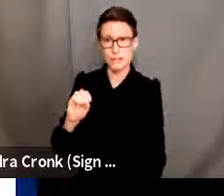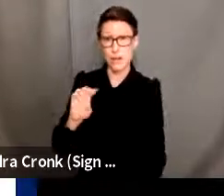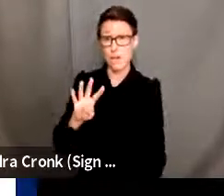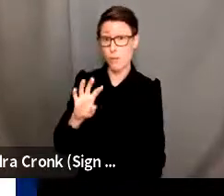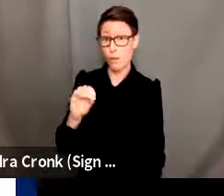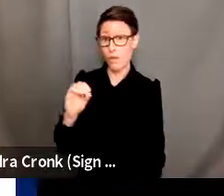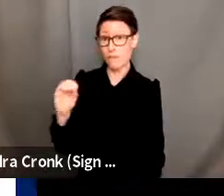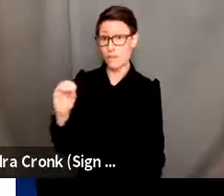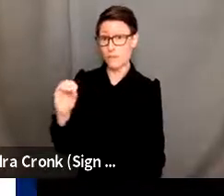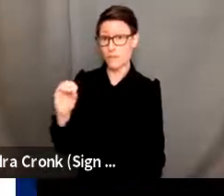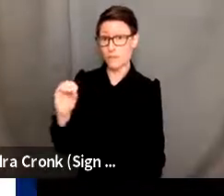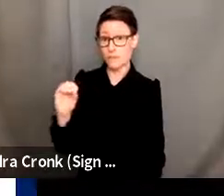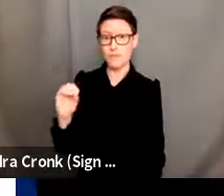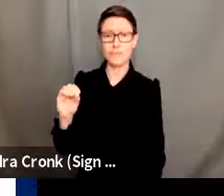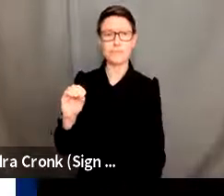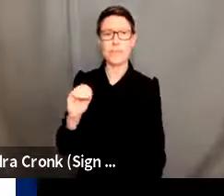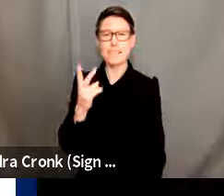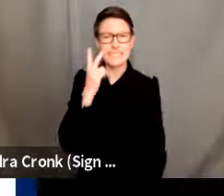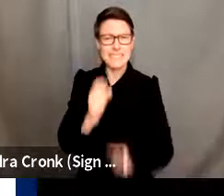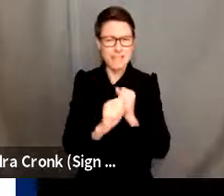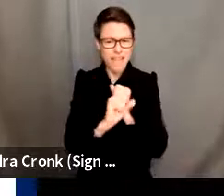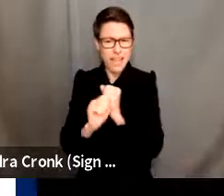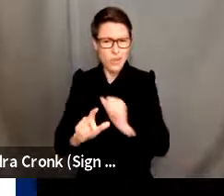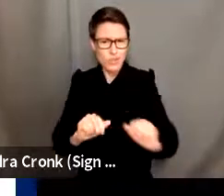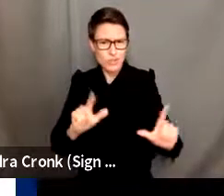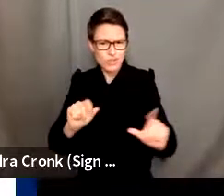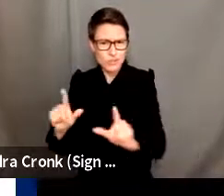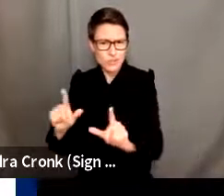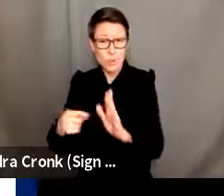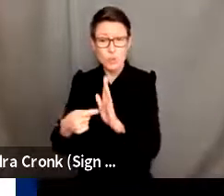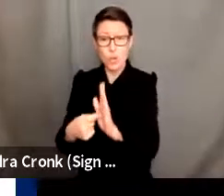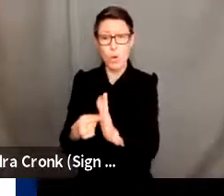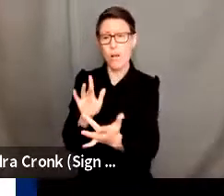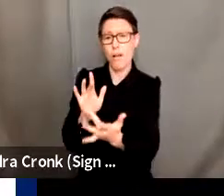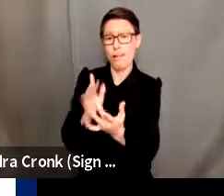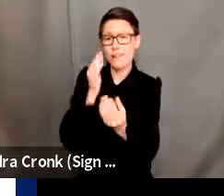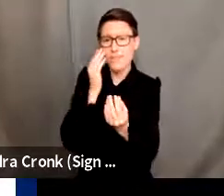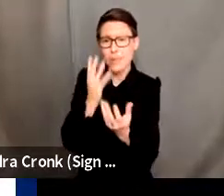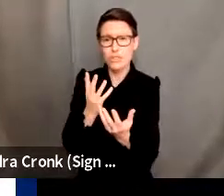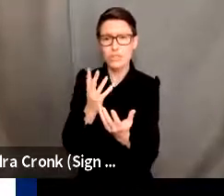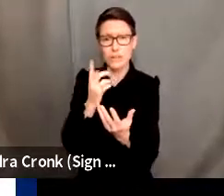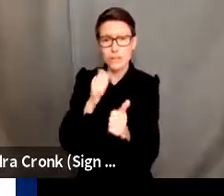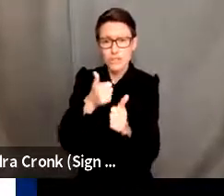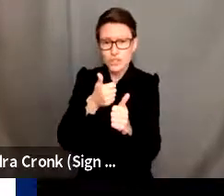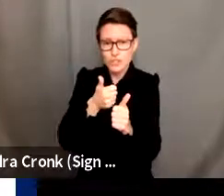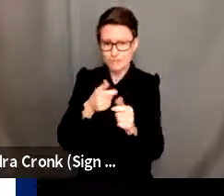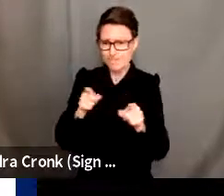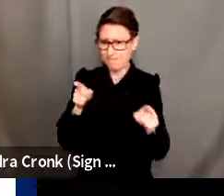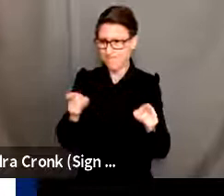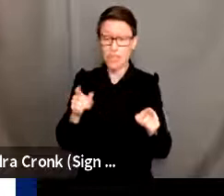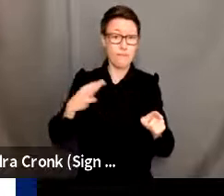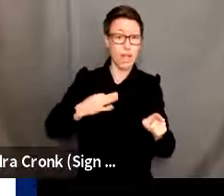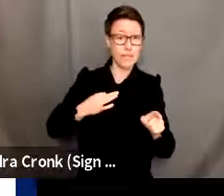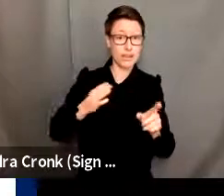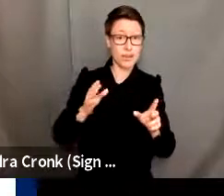320-4000. And the two flyers also have the contact information for the respective volunteer coordinators for